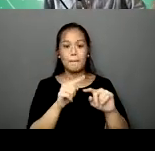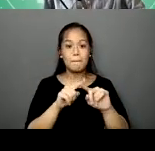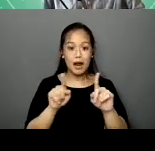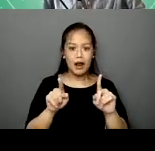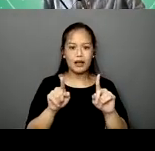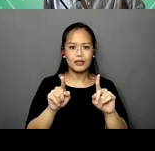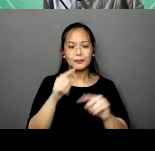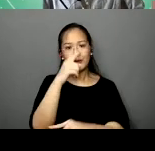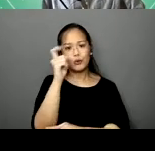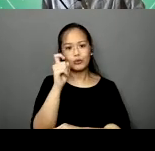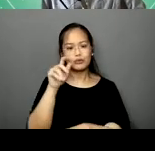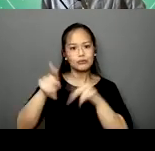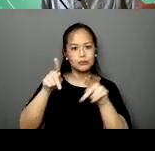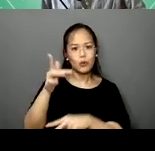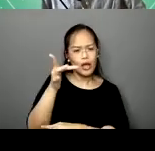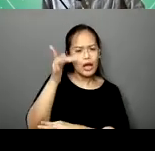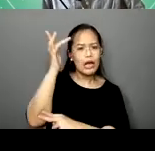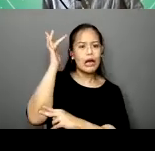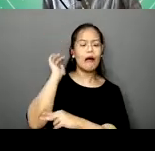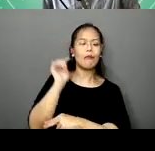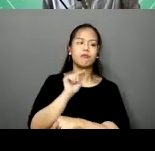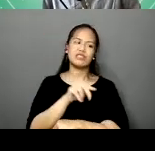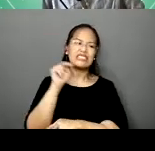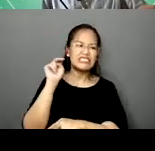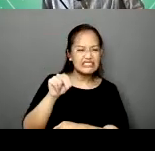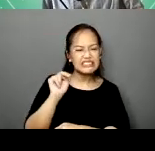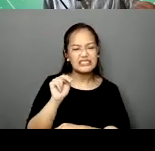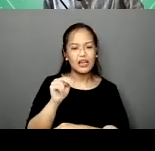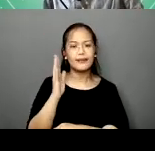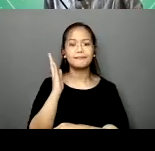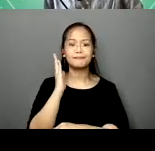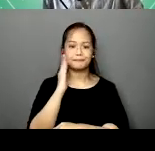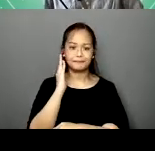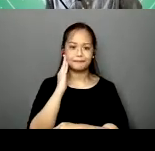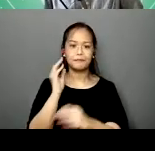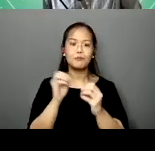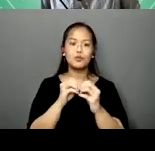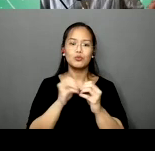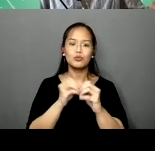being more conscious of it, there is now a growing demand. There is a growing need for it.